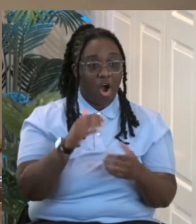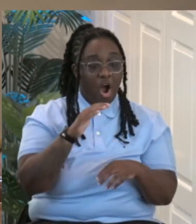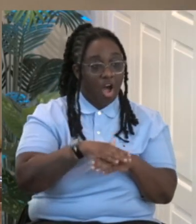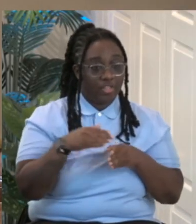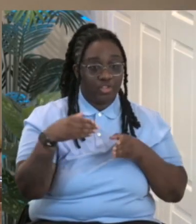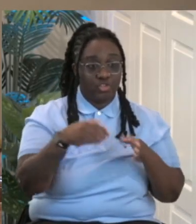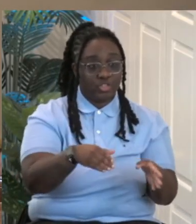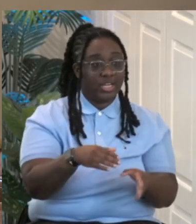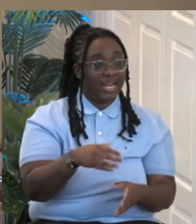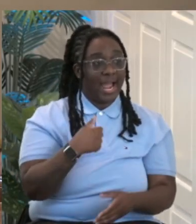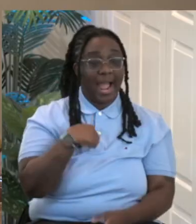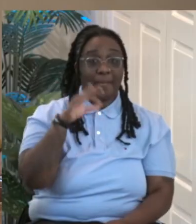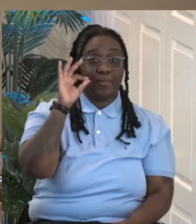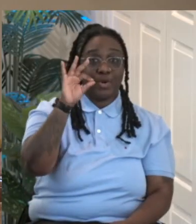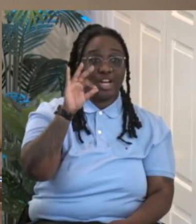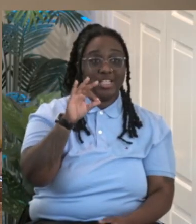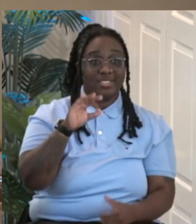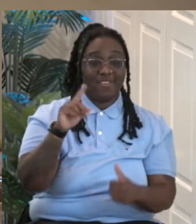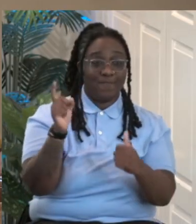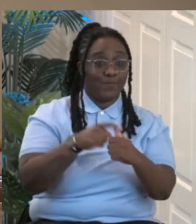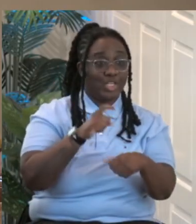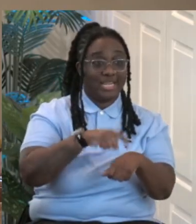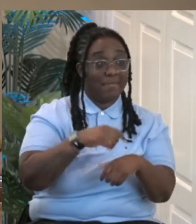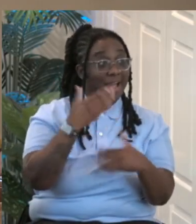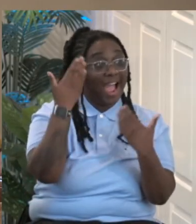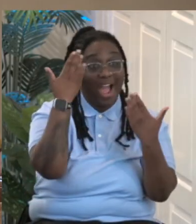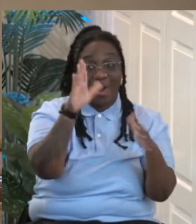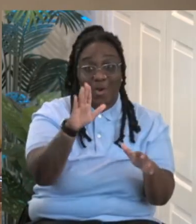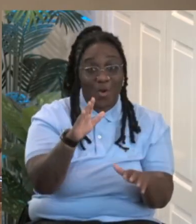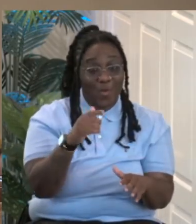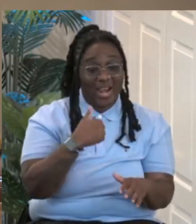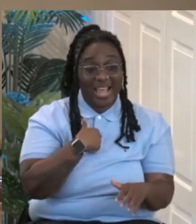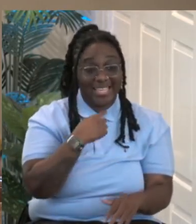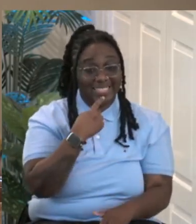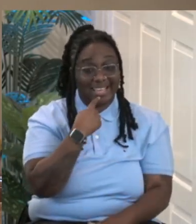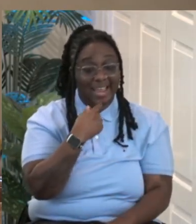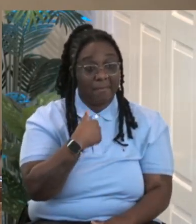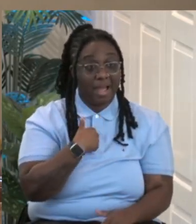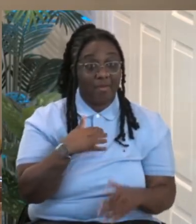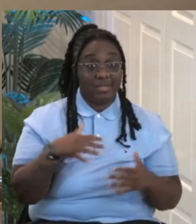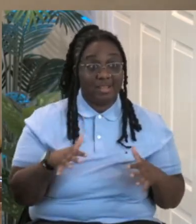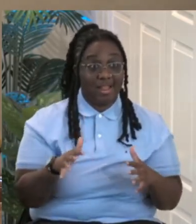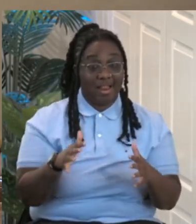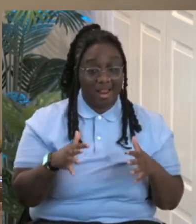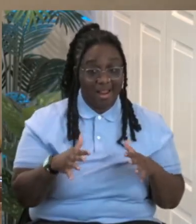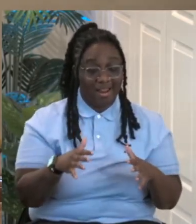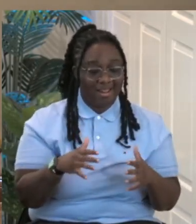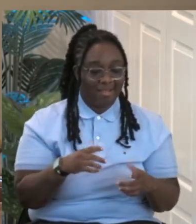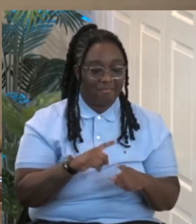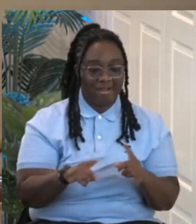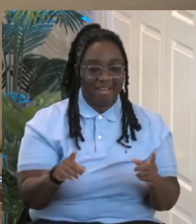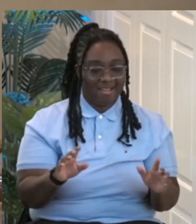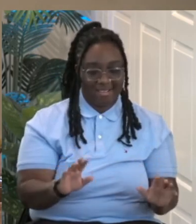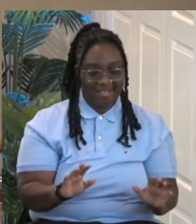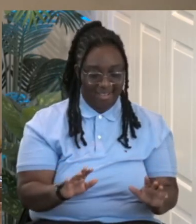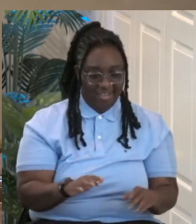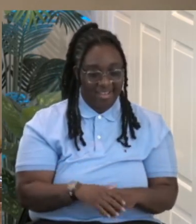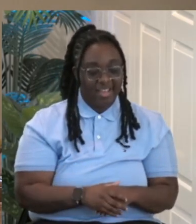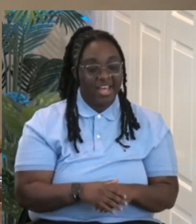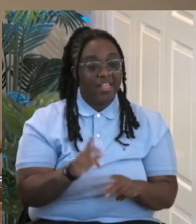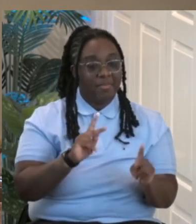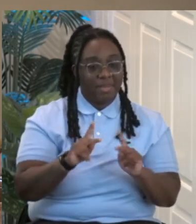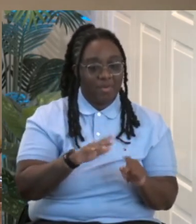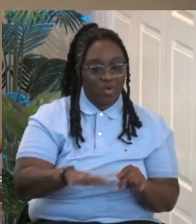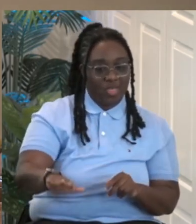don't know what I said. I was shaking. I know that. I was shaking. And I preached, but the people